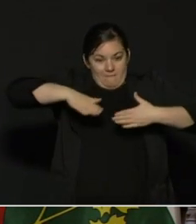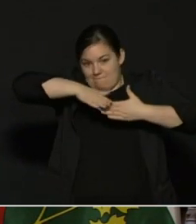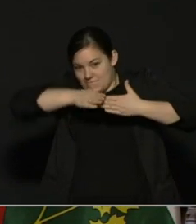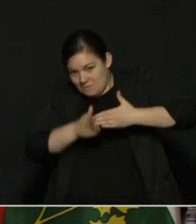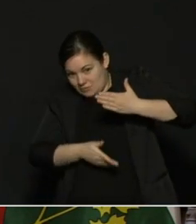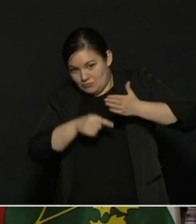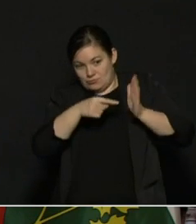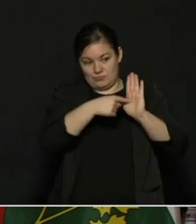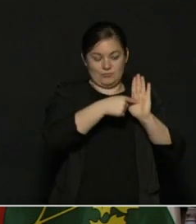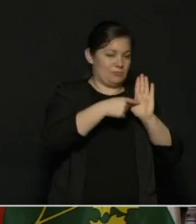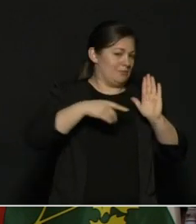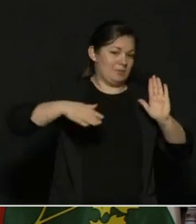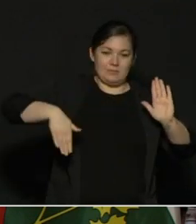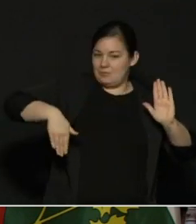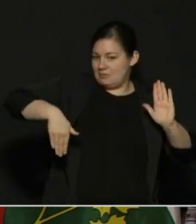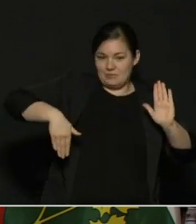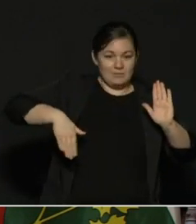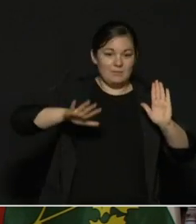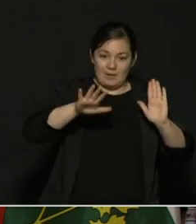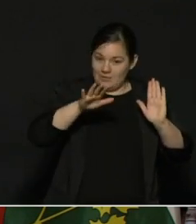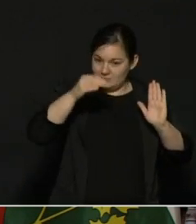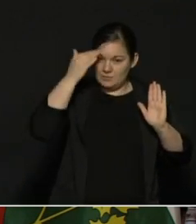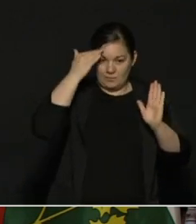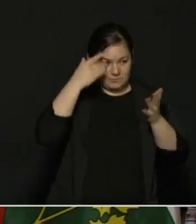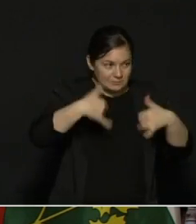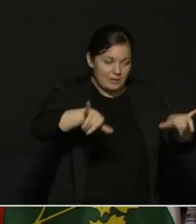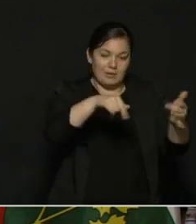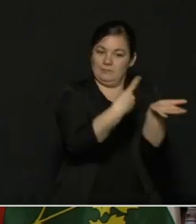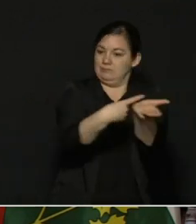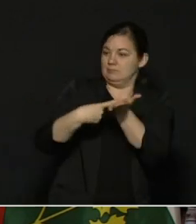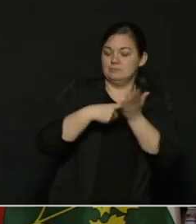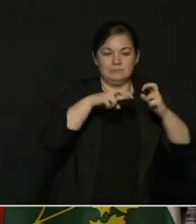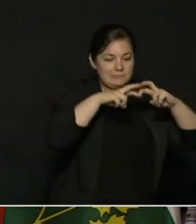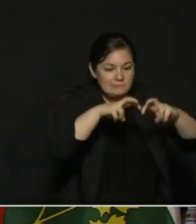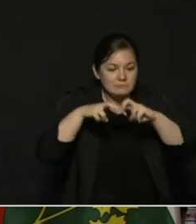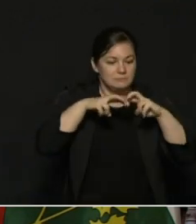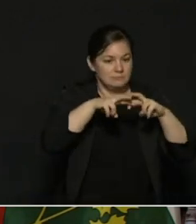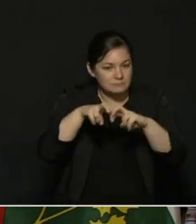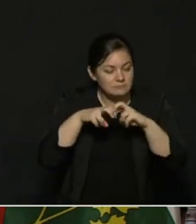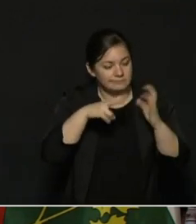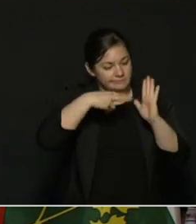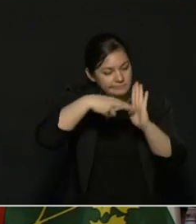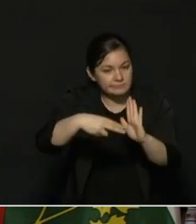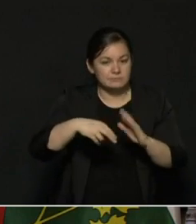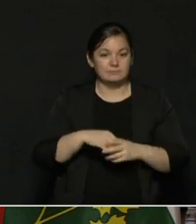but I know they're looking into the matter at this time. Okay, thank you, everyone.